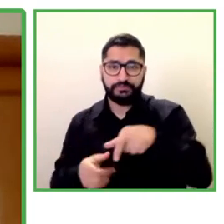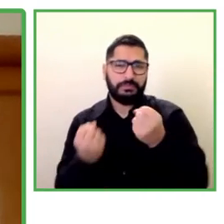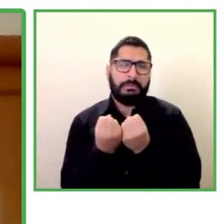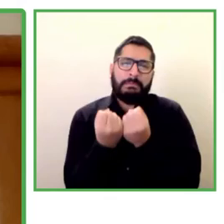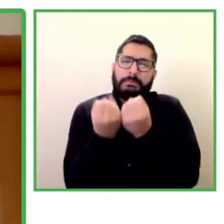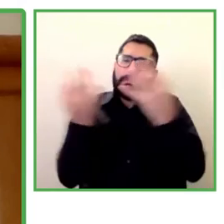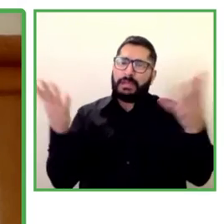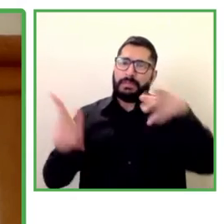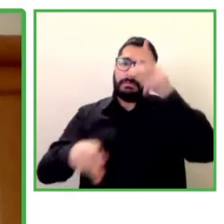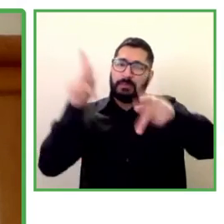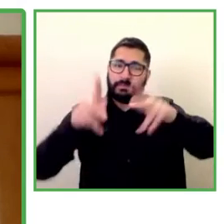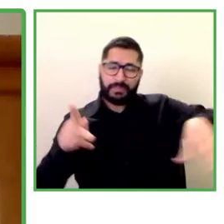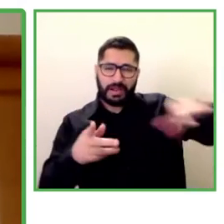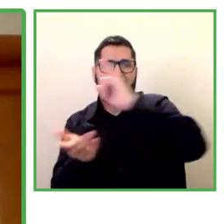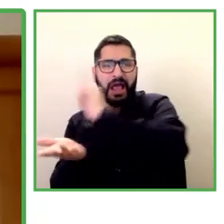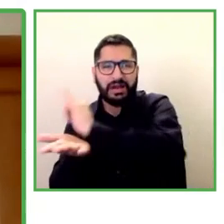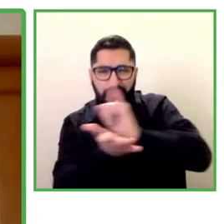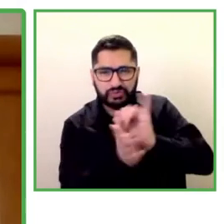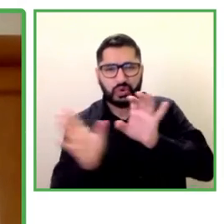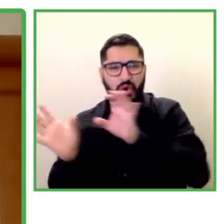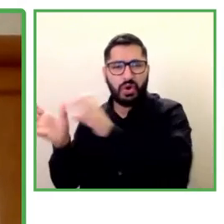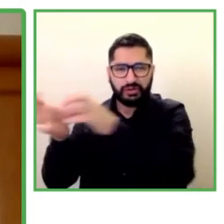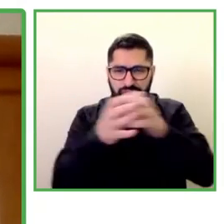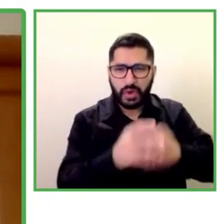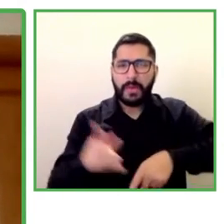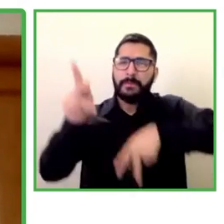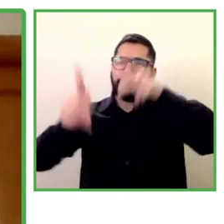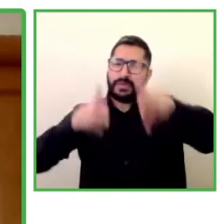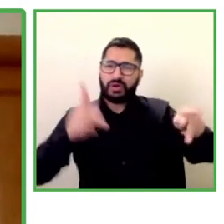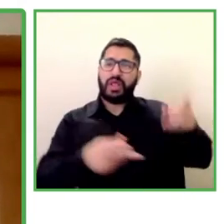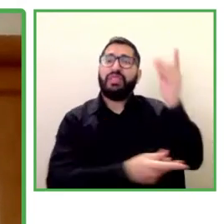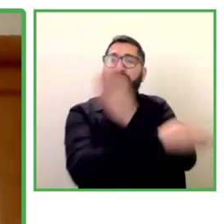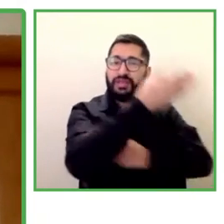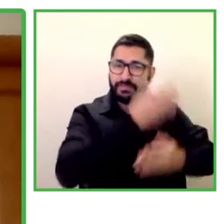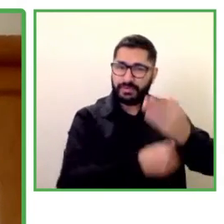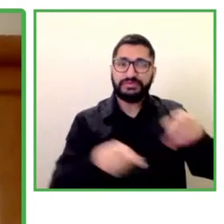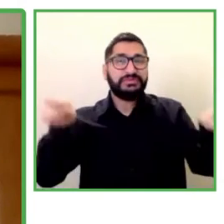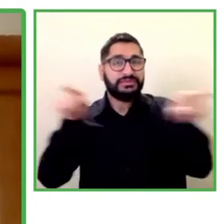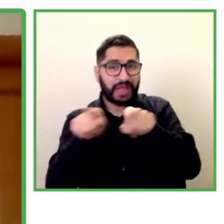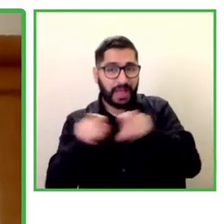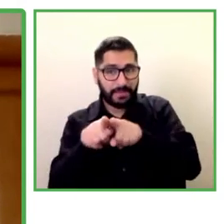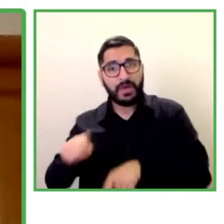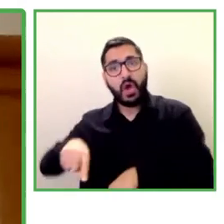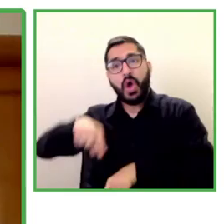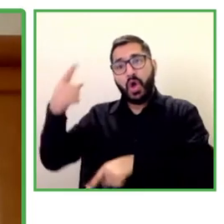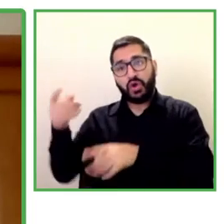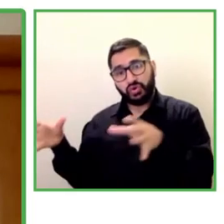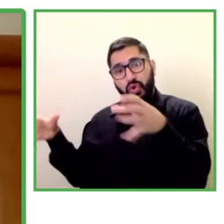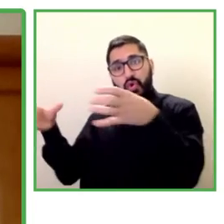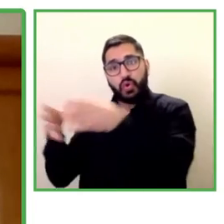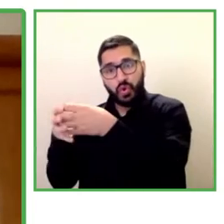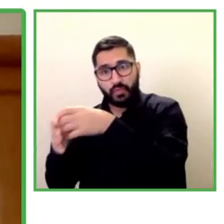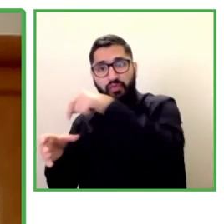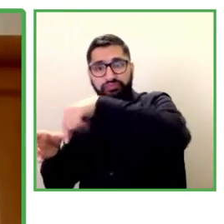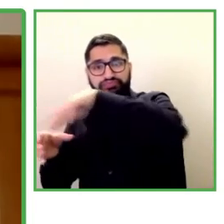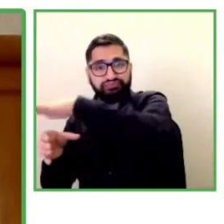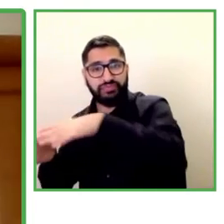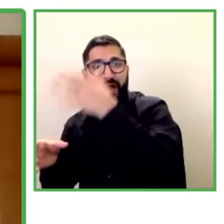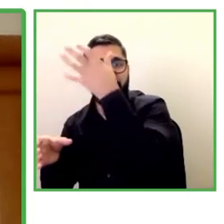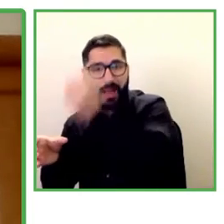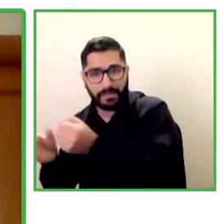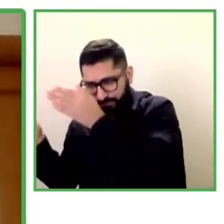participate here that promote the employment of people with disabilities, and also the organizations of people with disabilities.